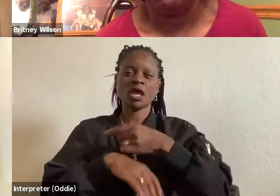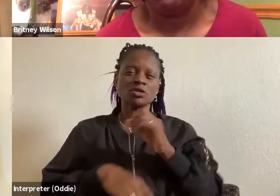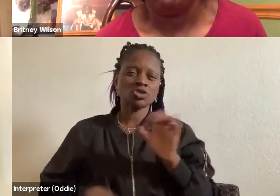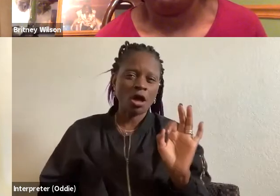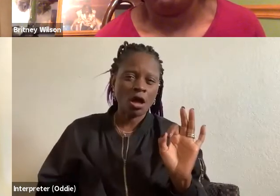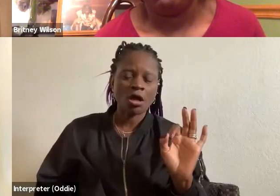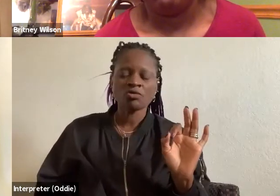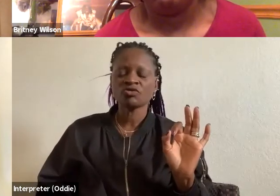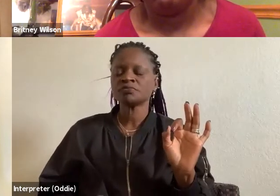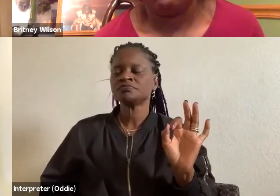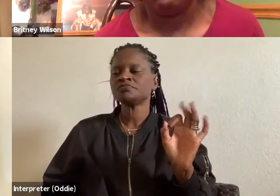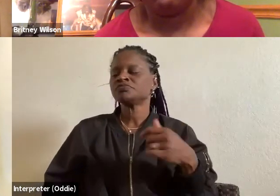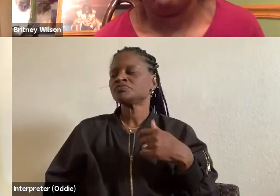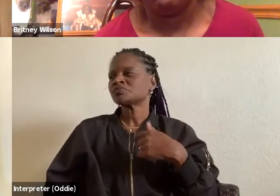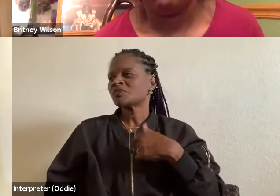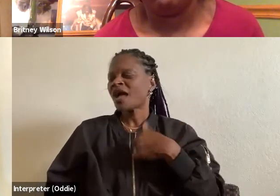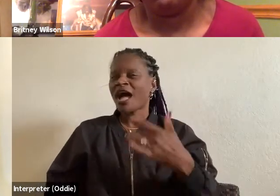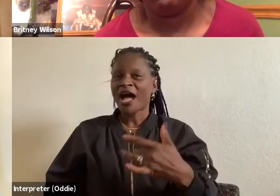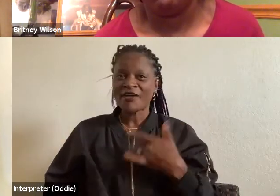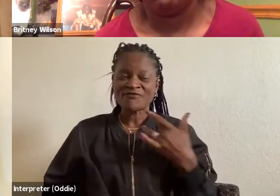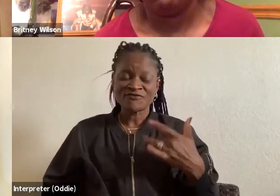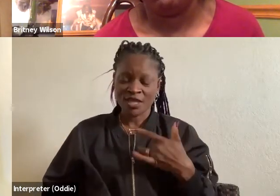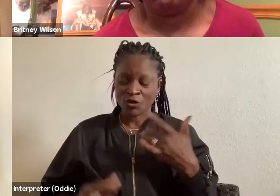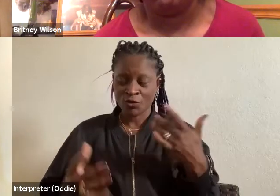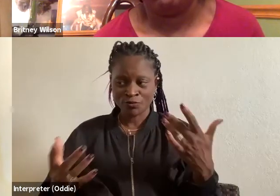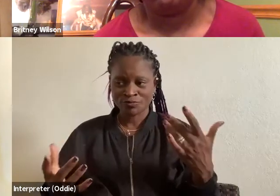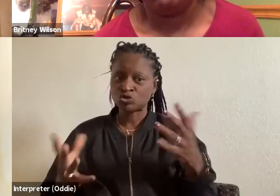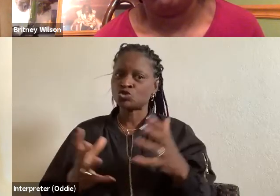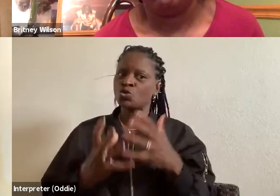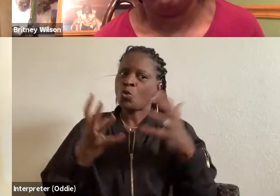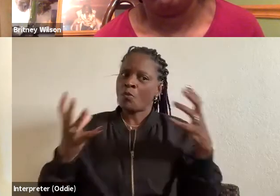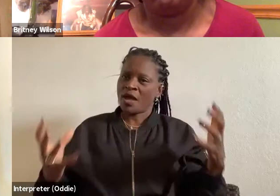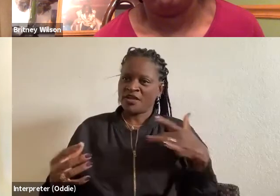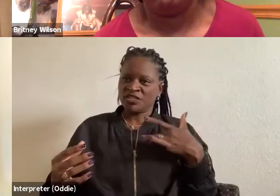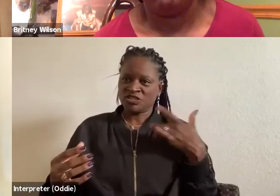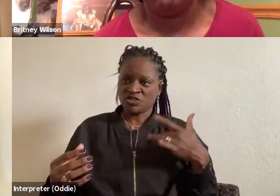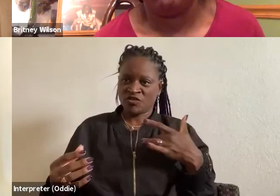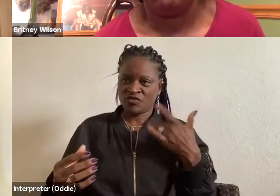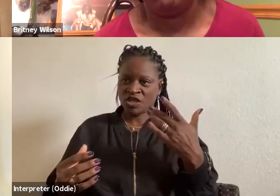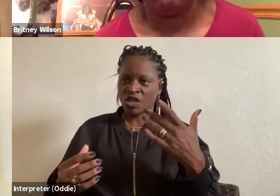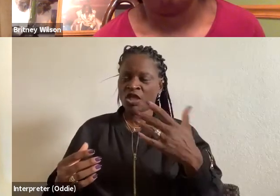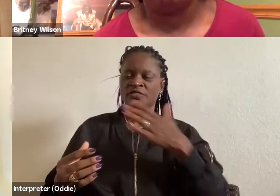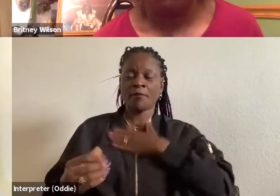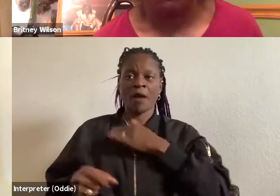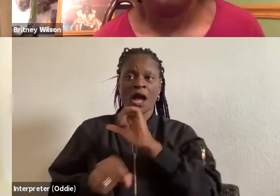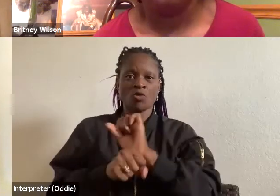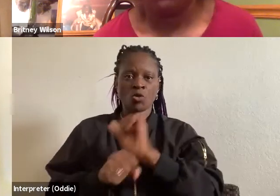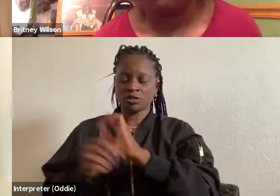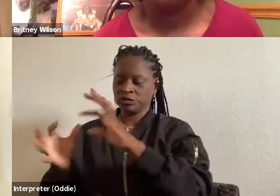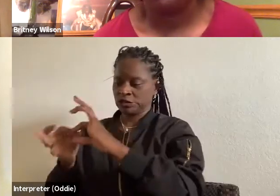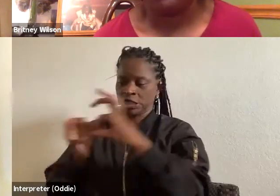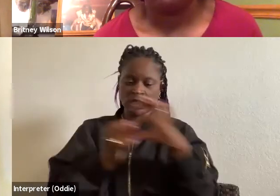who fully believes too much that my worth is tied to productivity. And like, if I'm